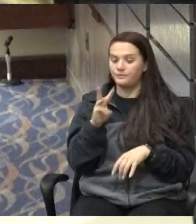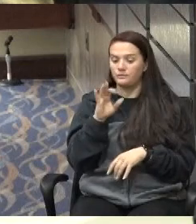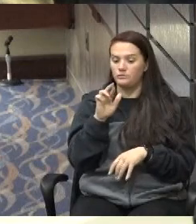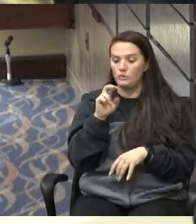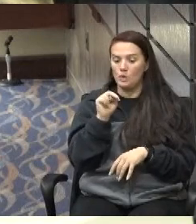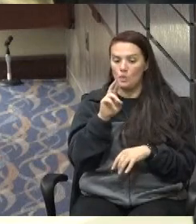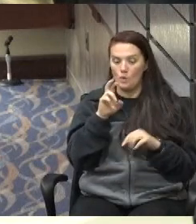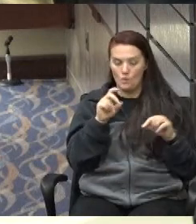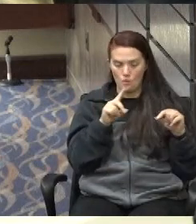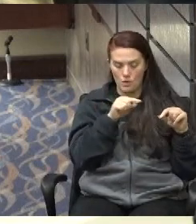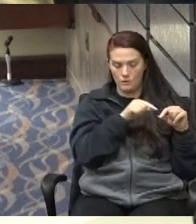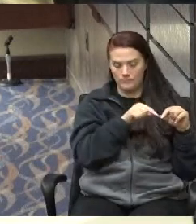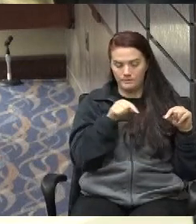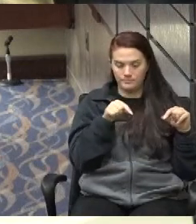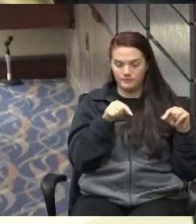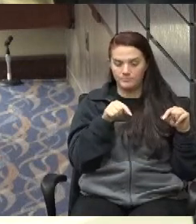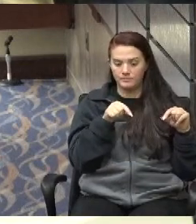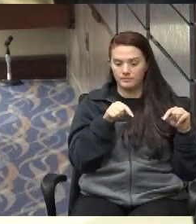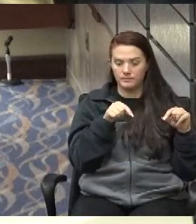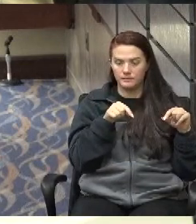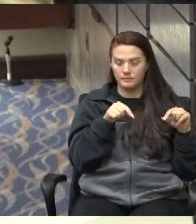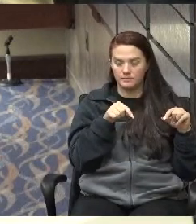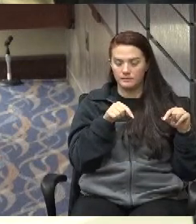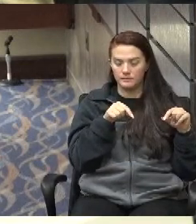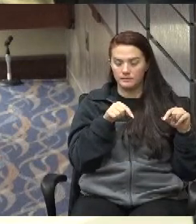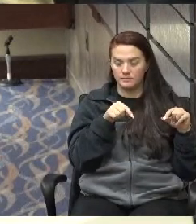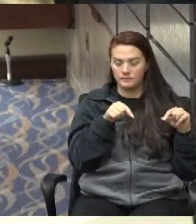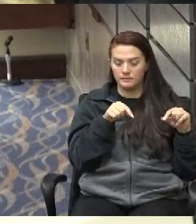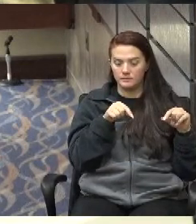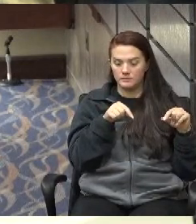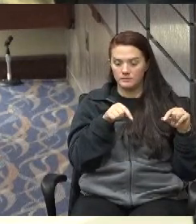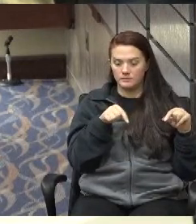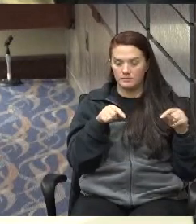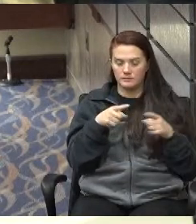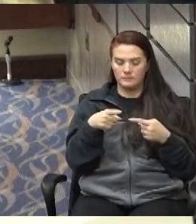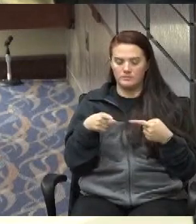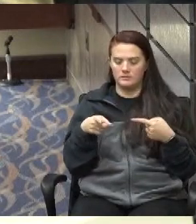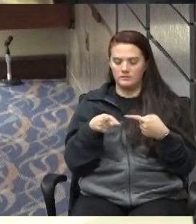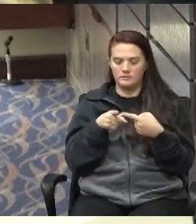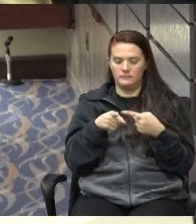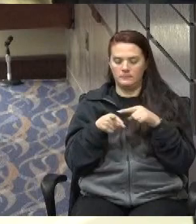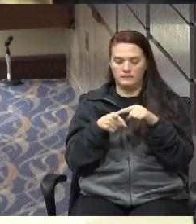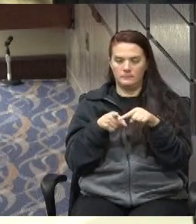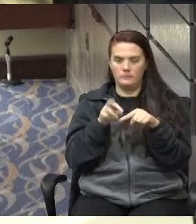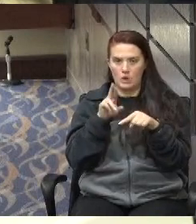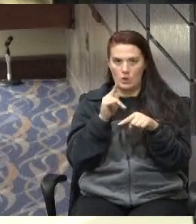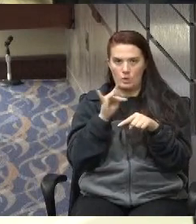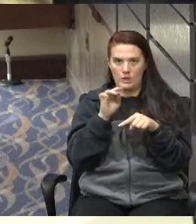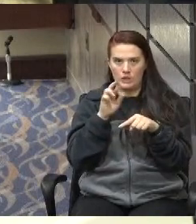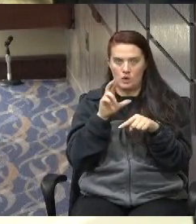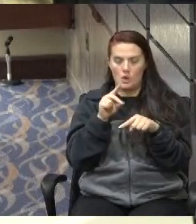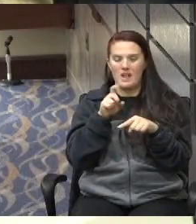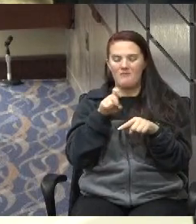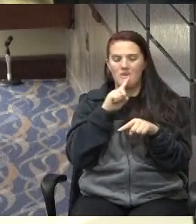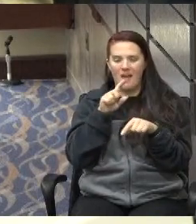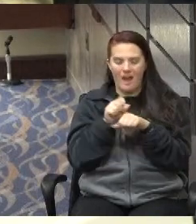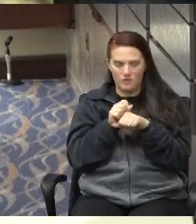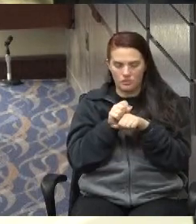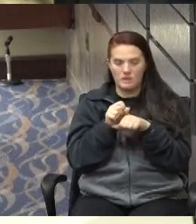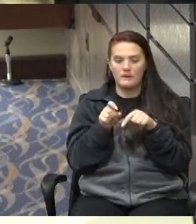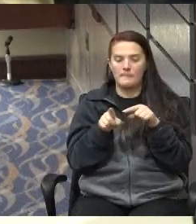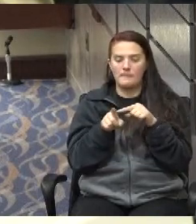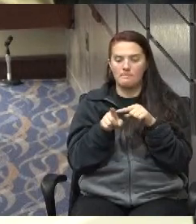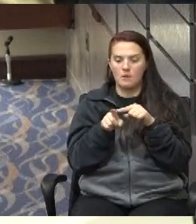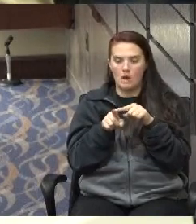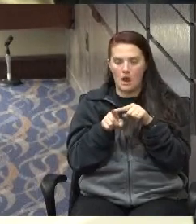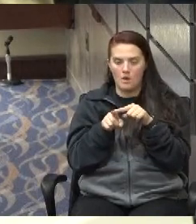Road, and it comes down and then tees into Ritchie Road, and then you have to actually, go down Ritchie